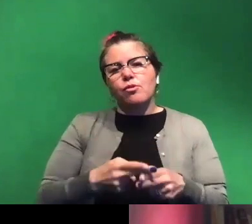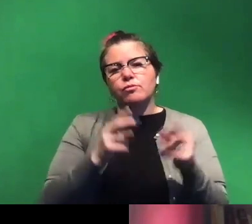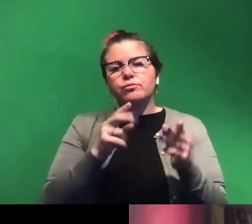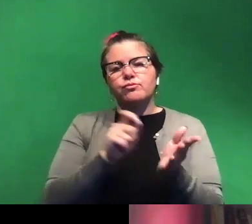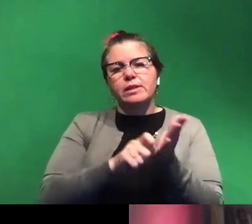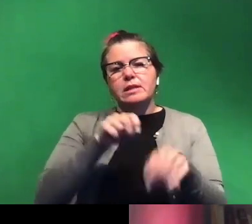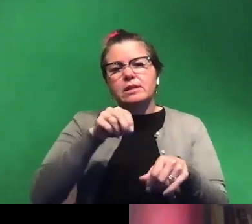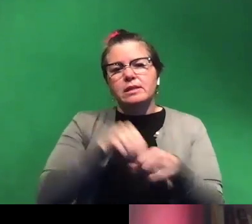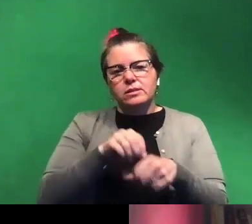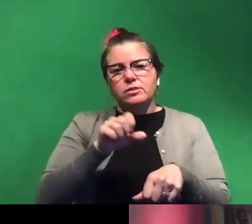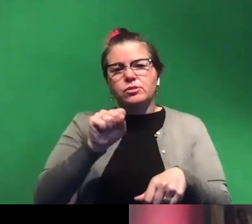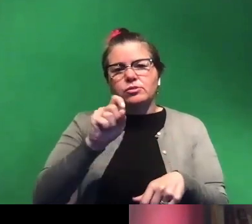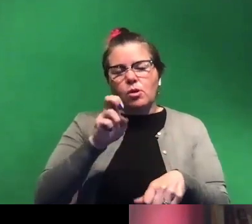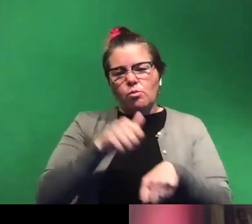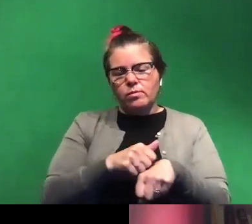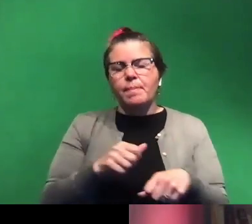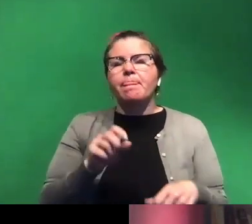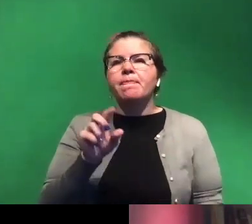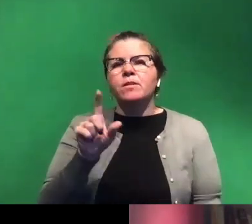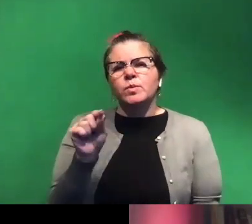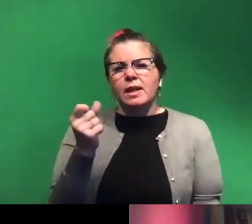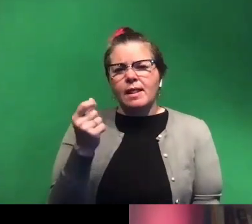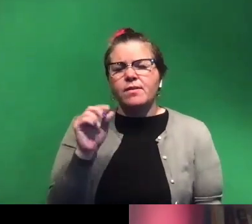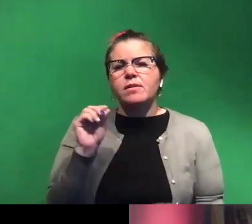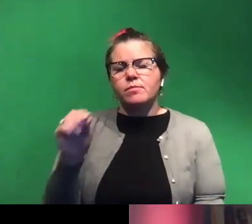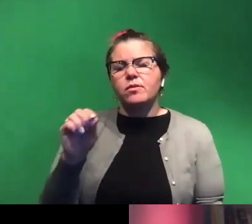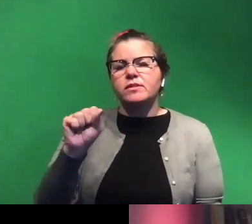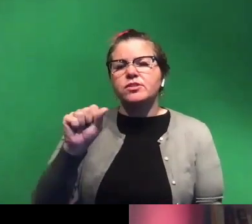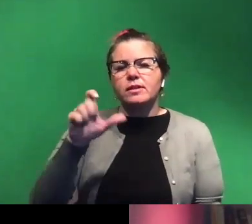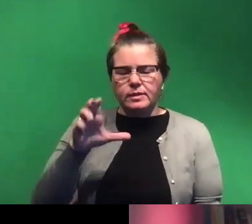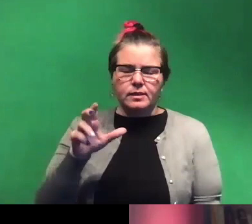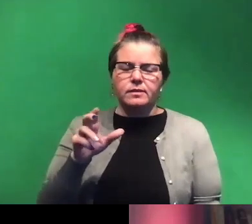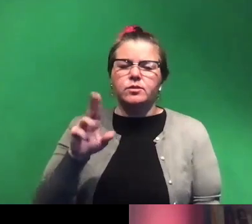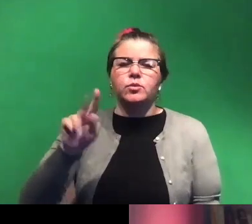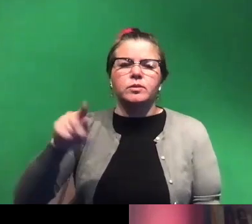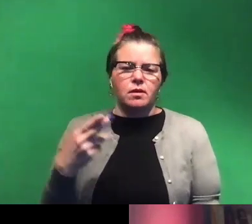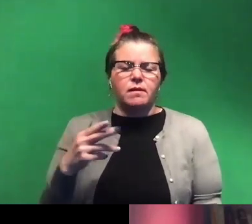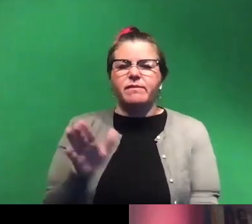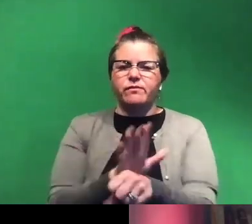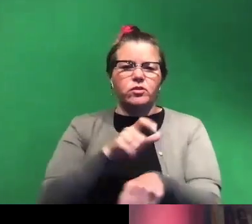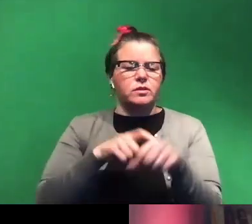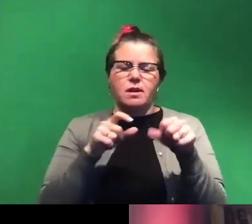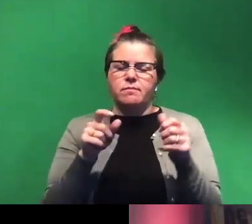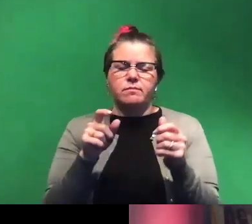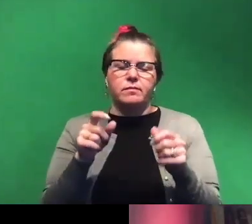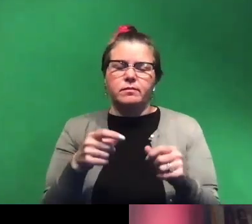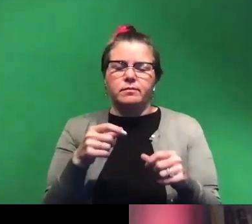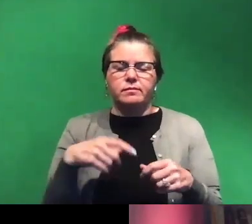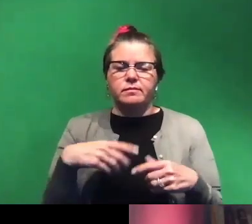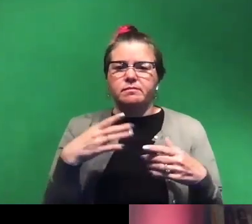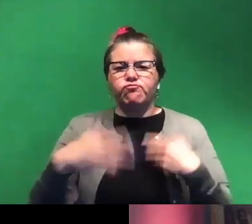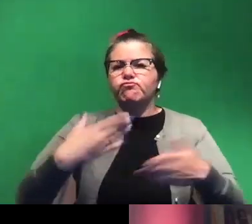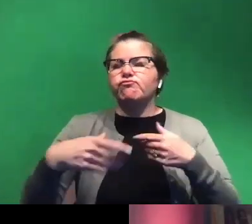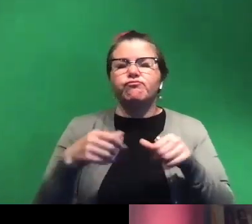about 2011, I moved out to Salt Lake City in Utah and went full time, and just haven't looked back since.